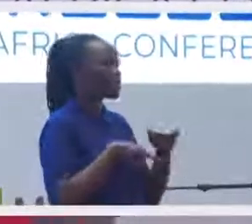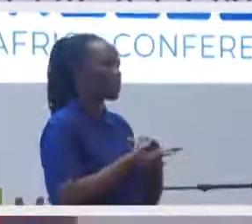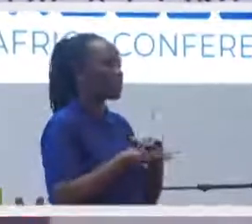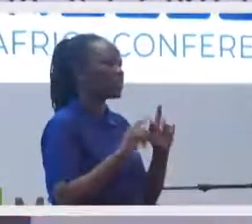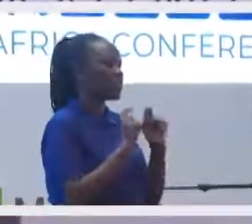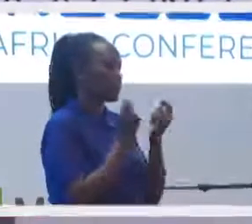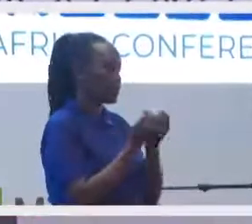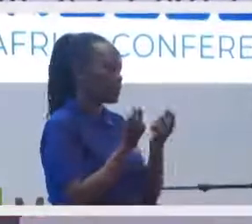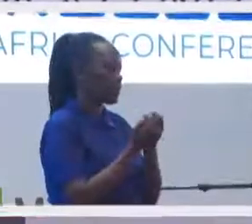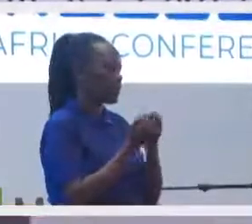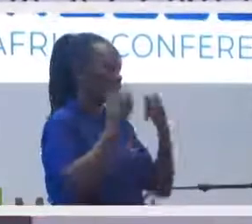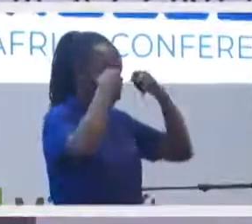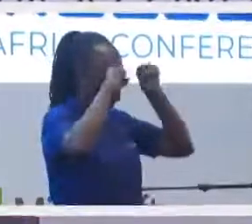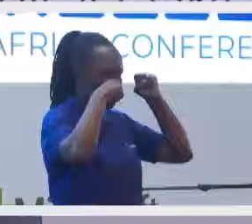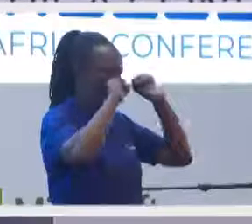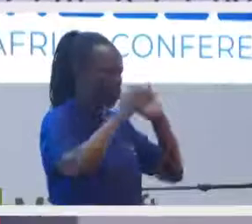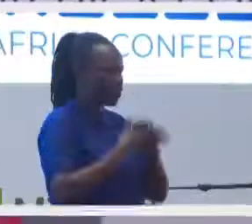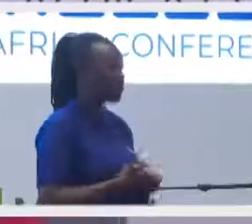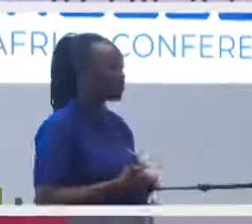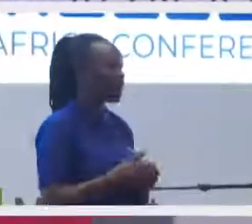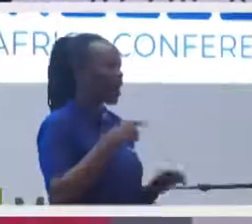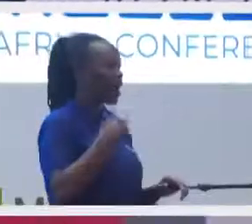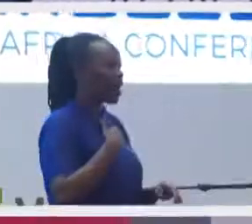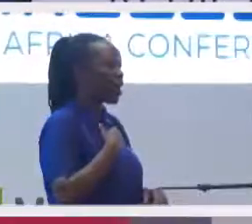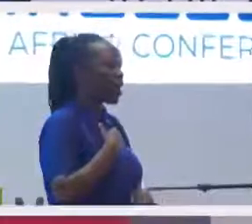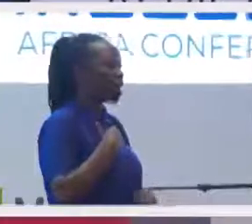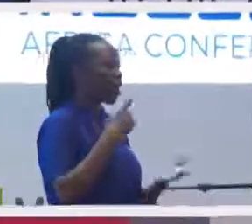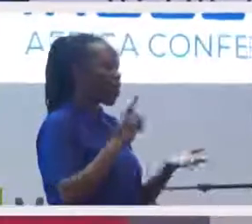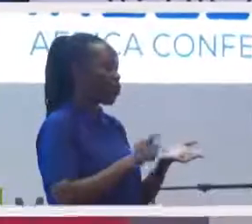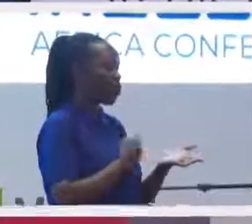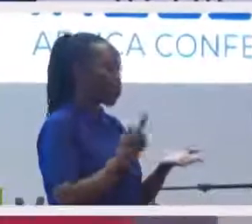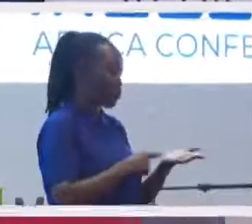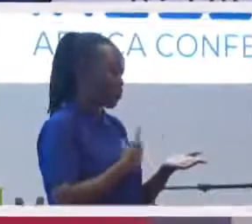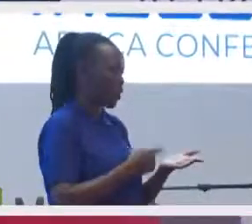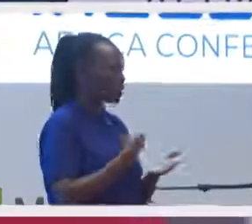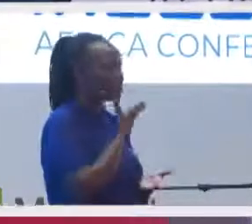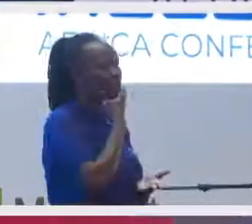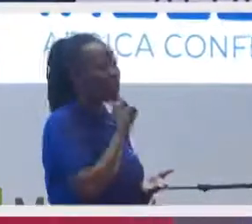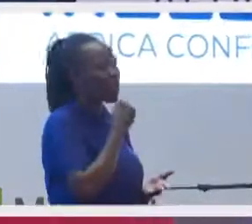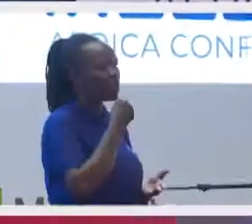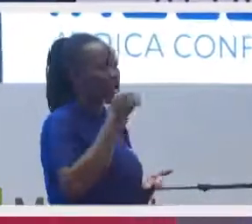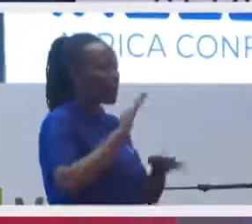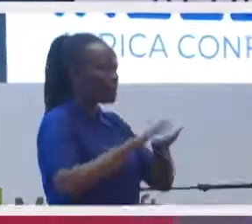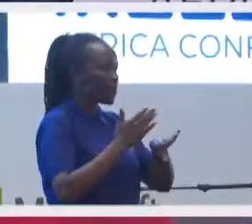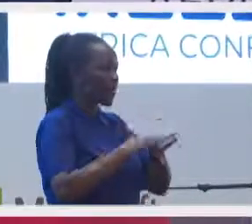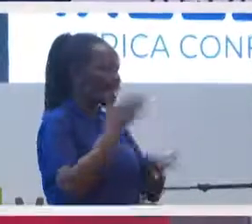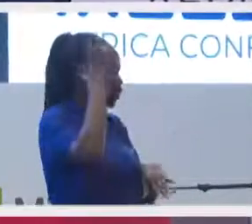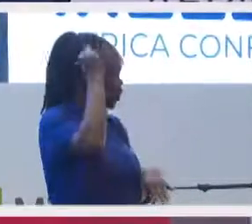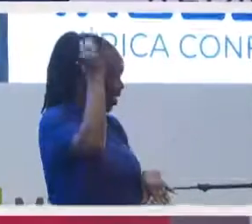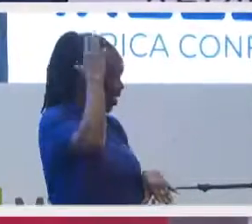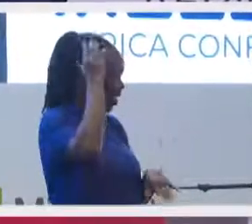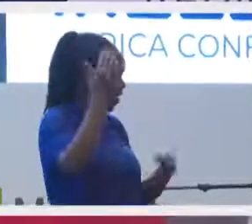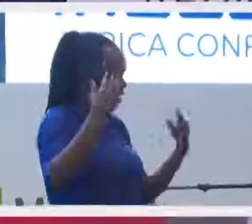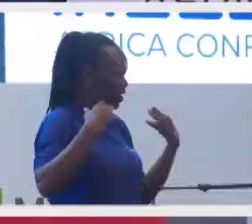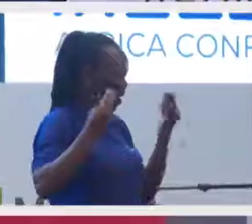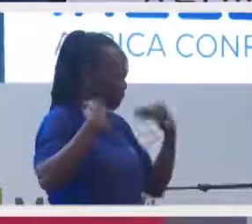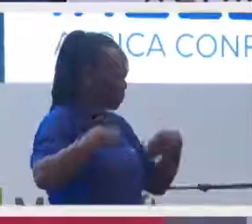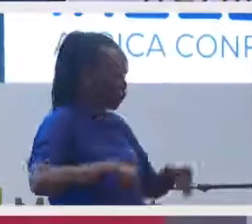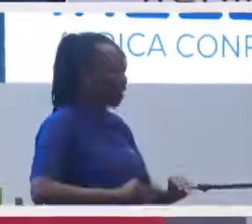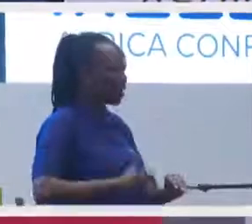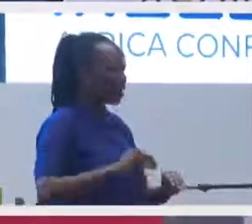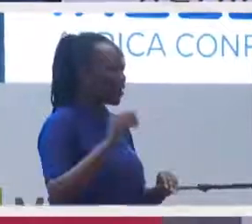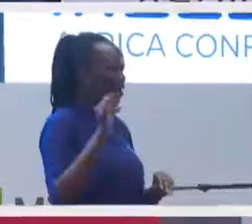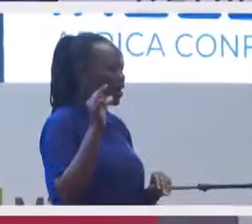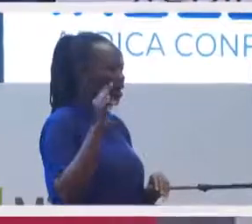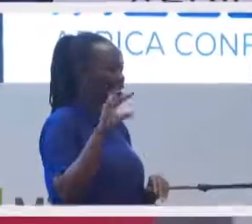Google. And I'm a white male with brown hair, wearing a gray